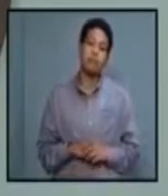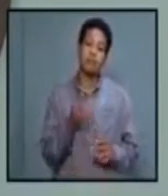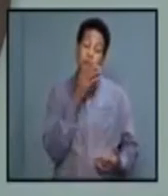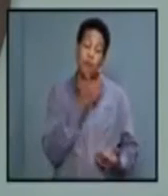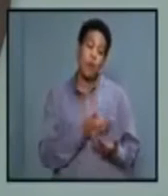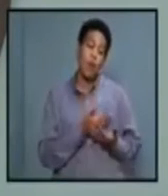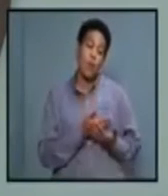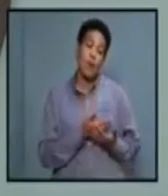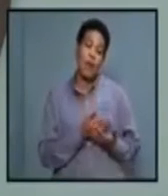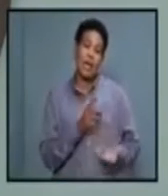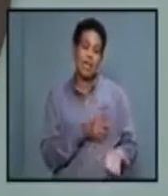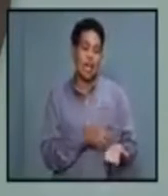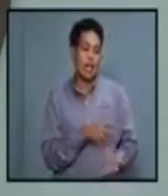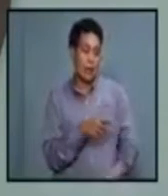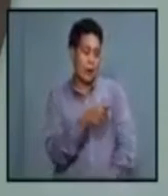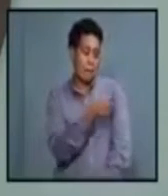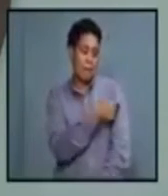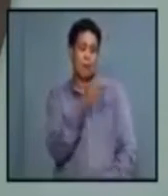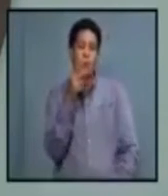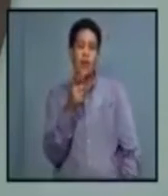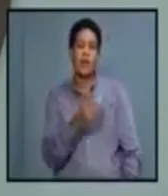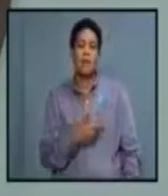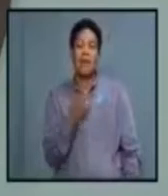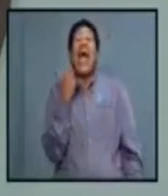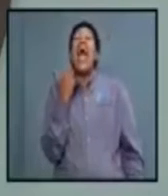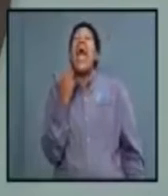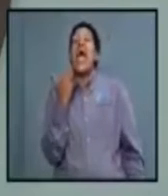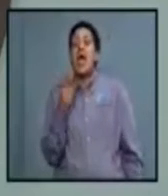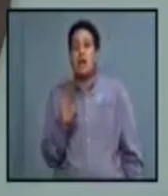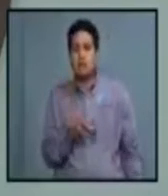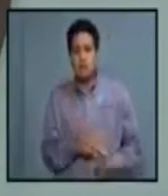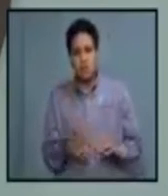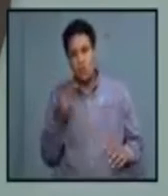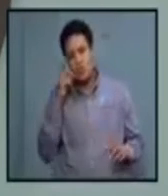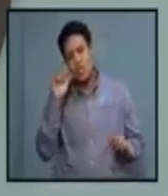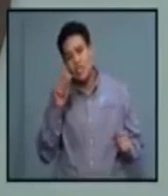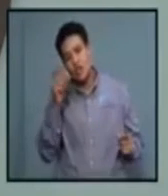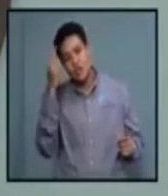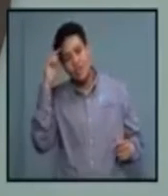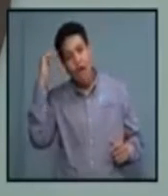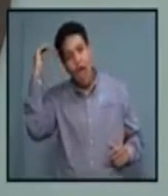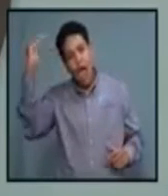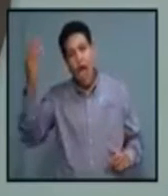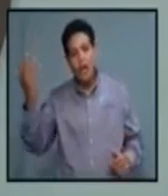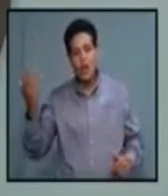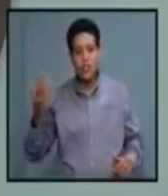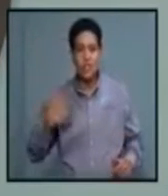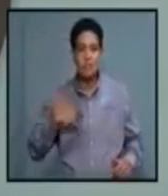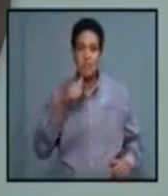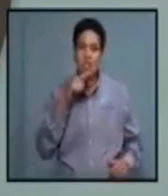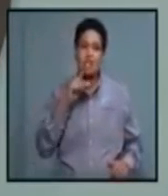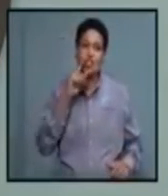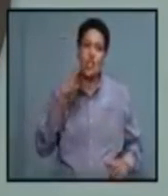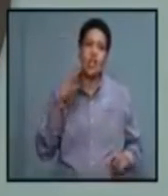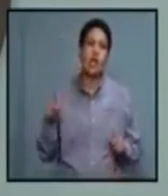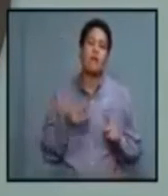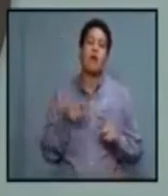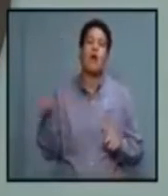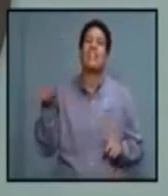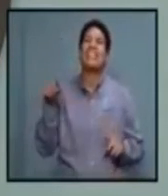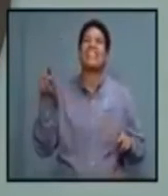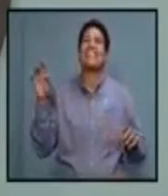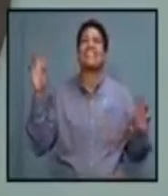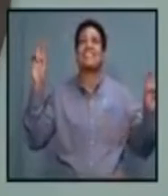them and the doctor does do a quick thing. I don't see you can do that to an adult. So I'm not certain about this business